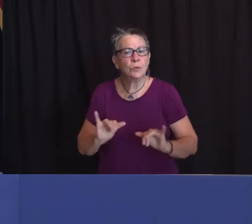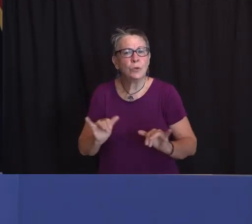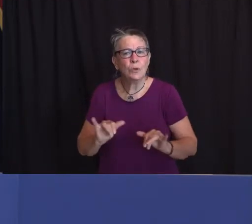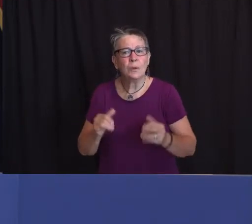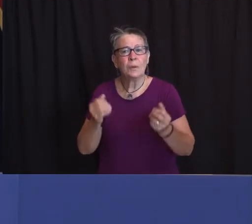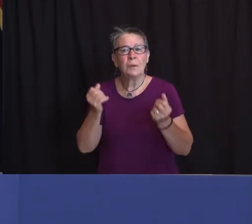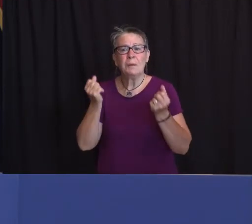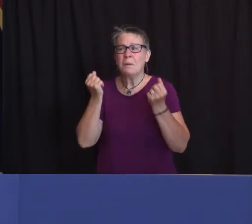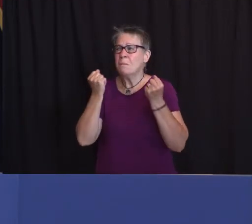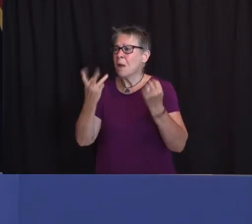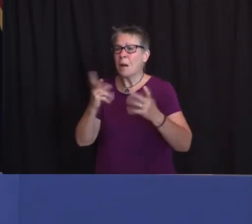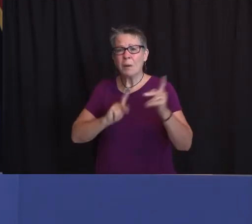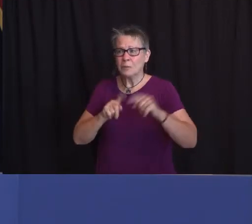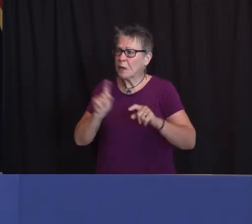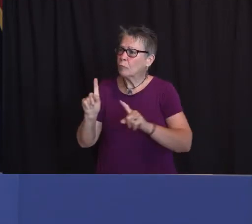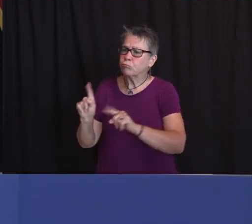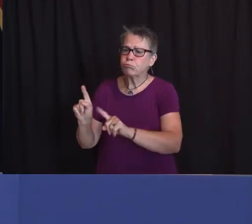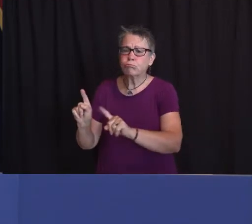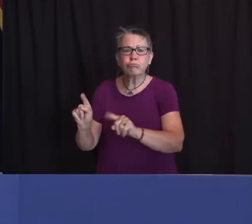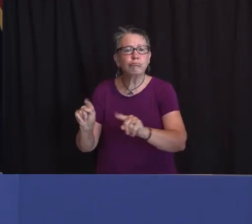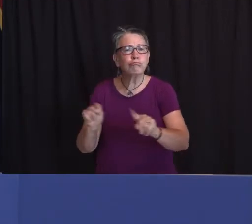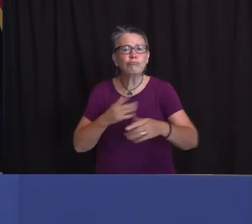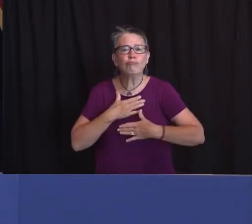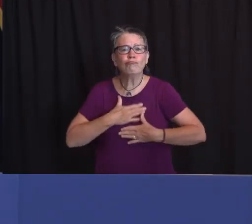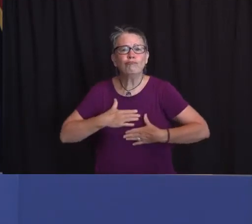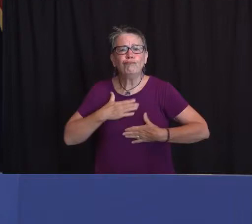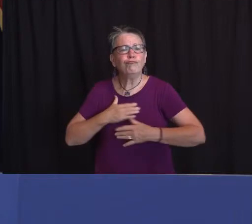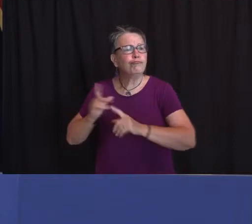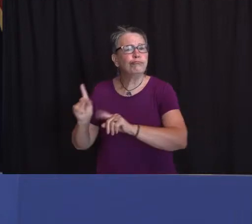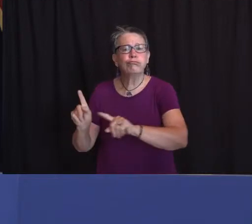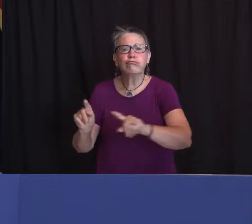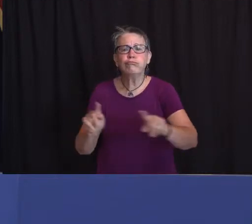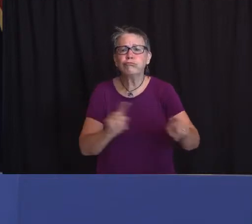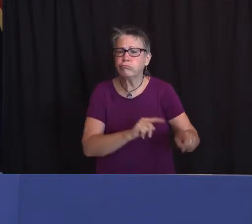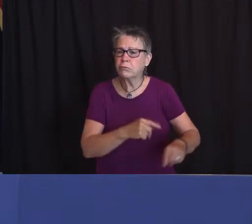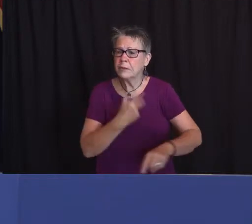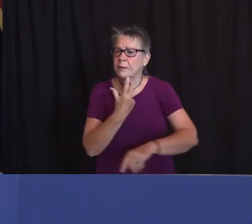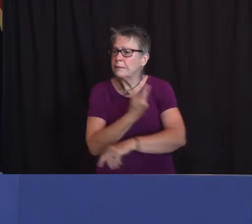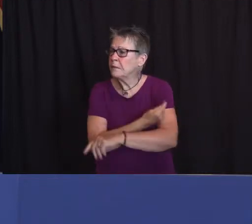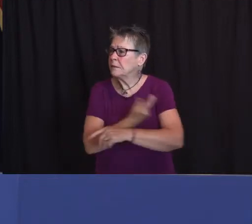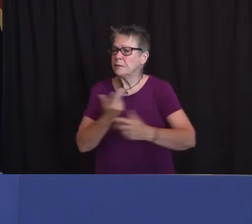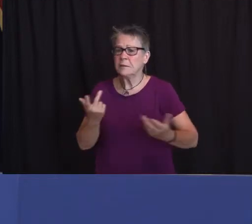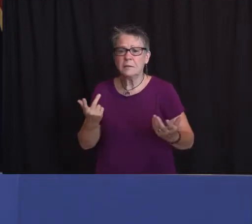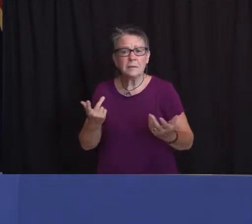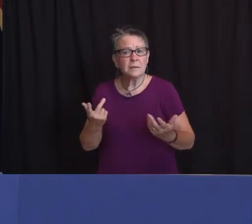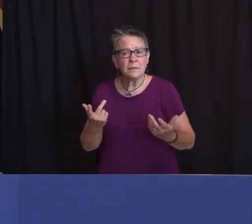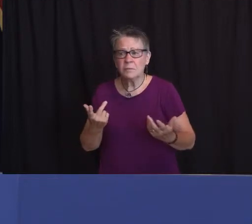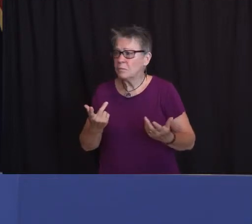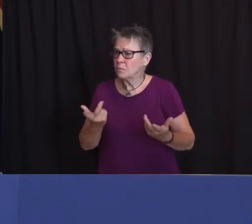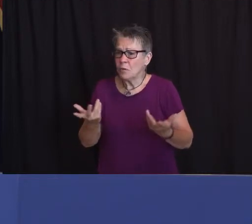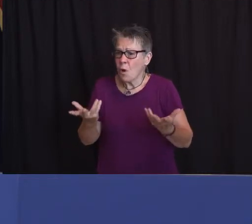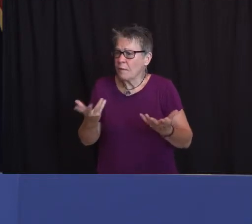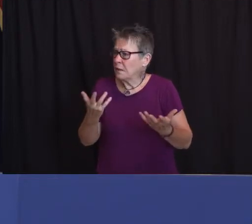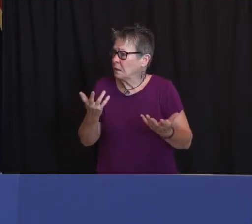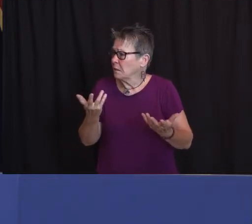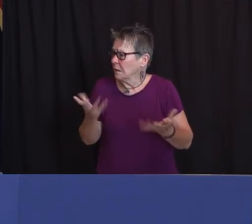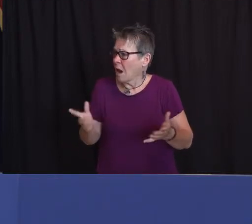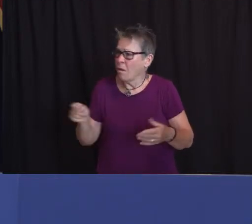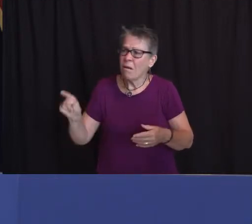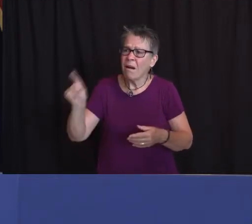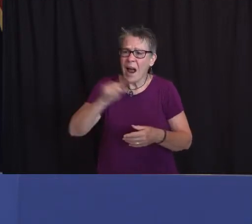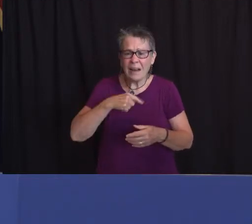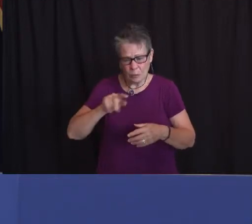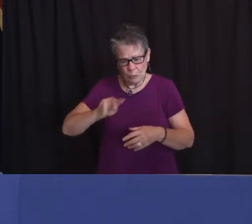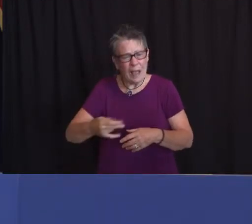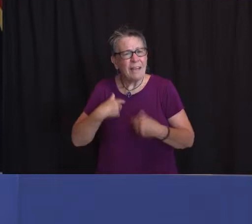over 1,500 community-based sites and pop-up vaccination sites in the state where individuals can receive the